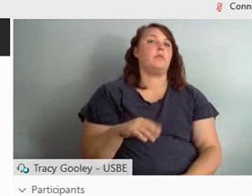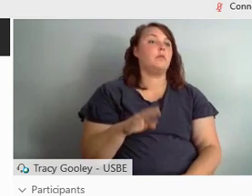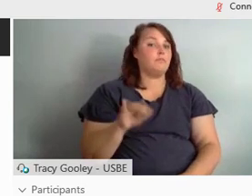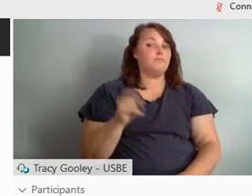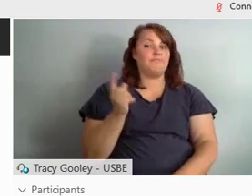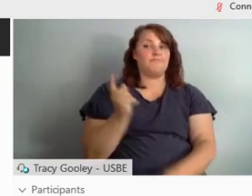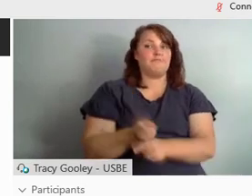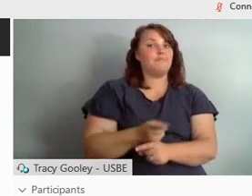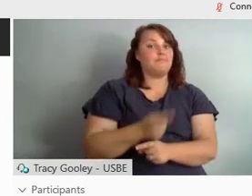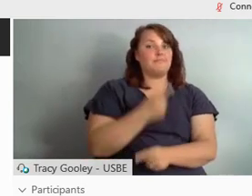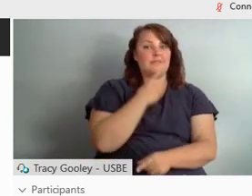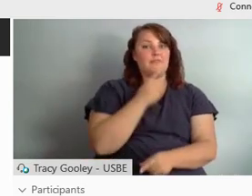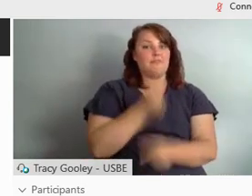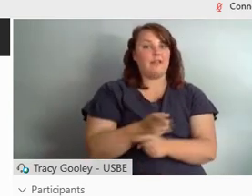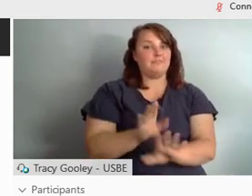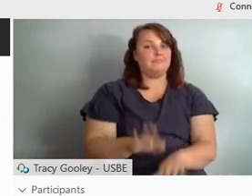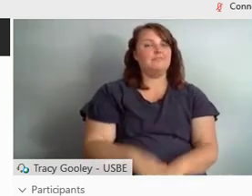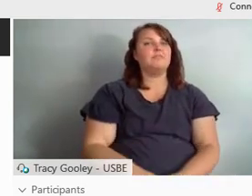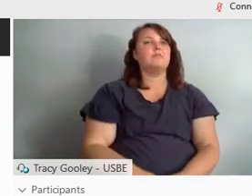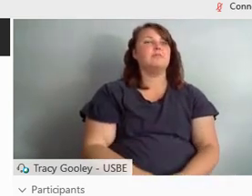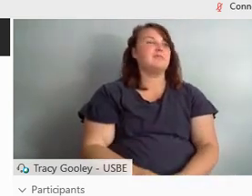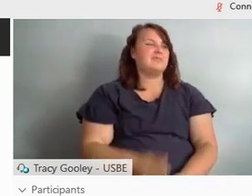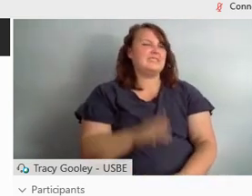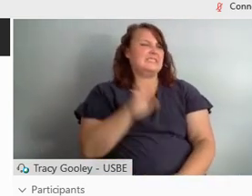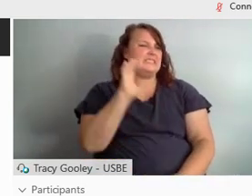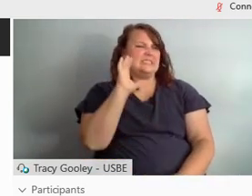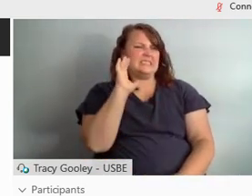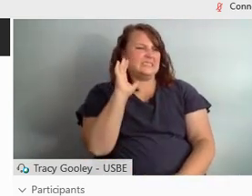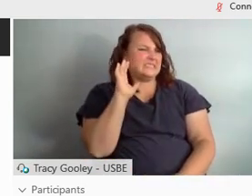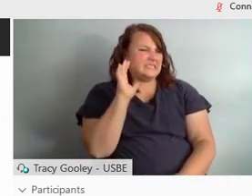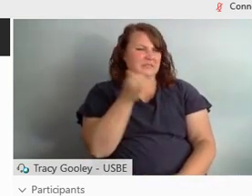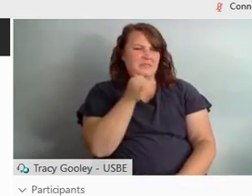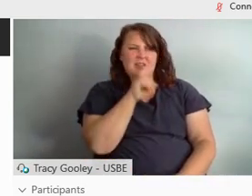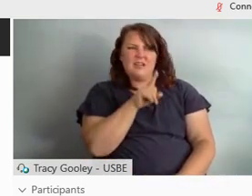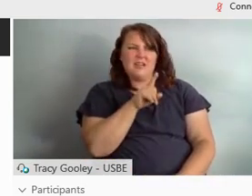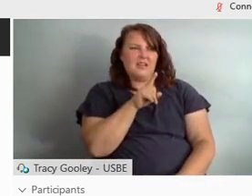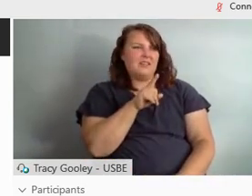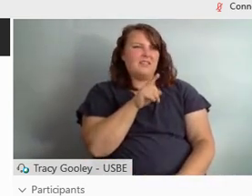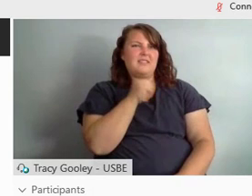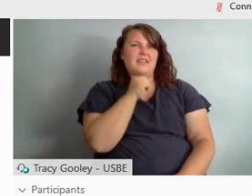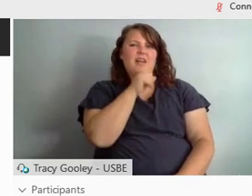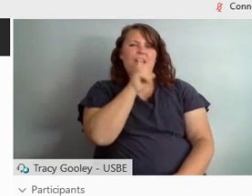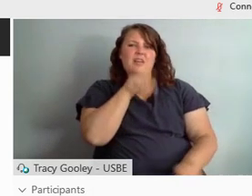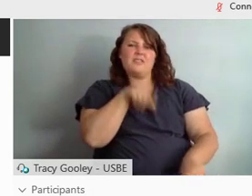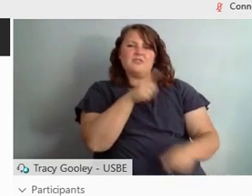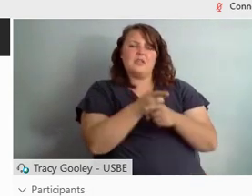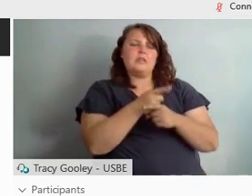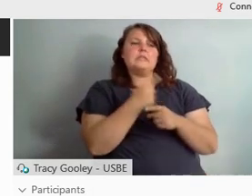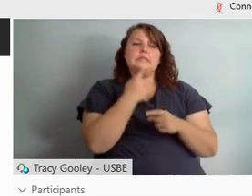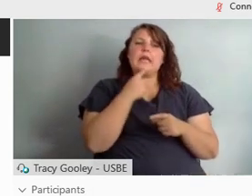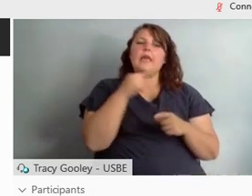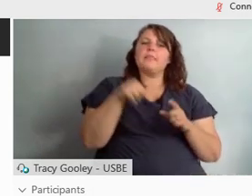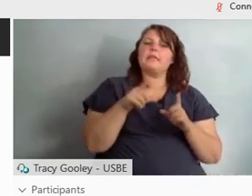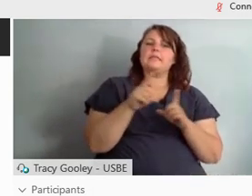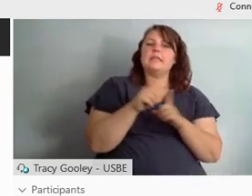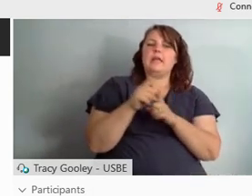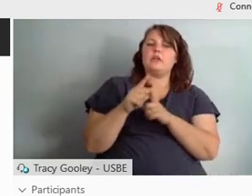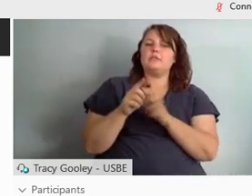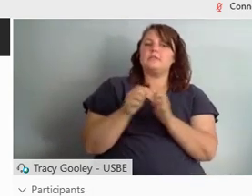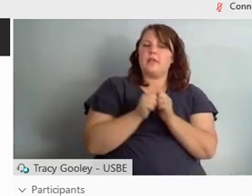say, that's correct. If they don't respond correctly, say, these letters make the sound